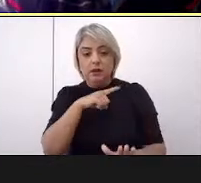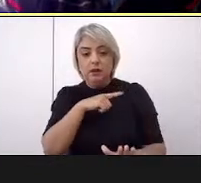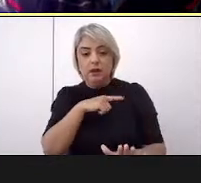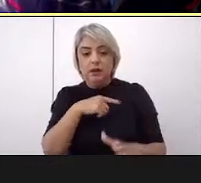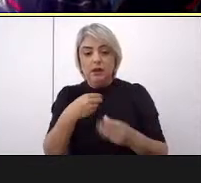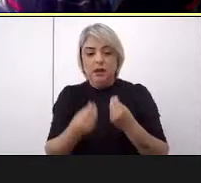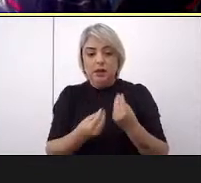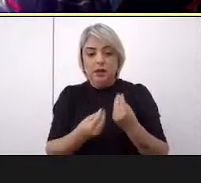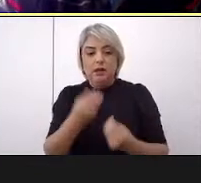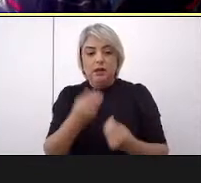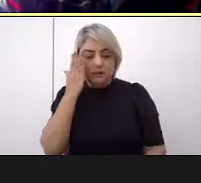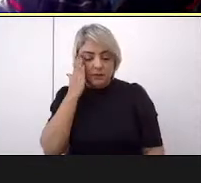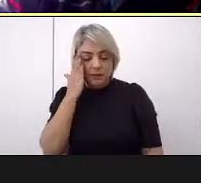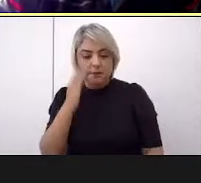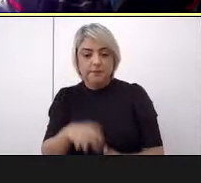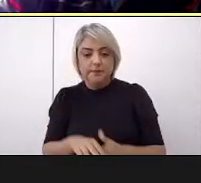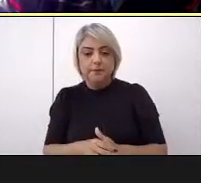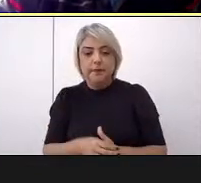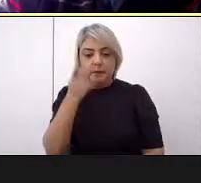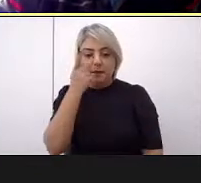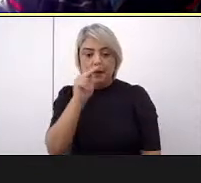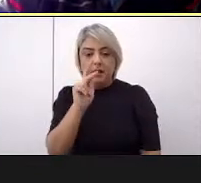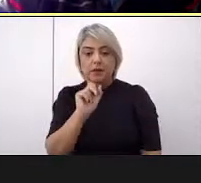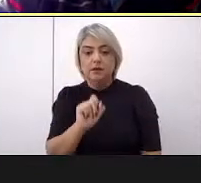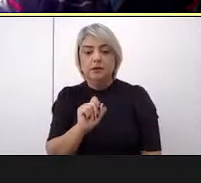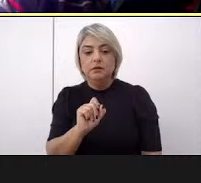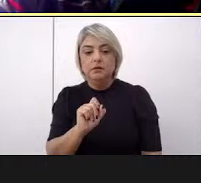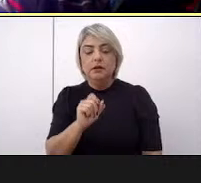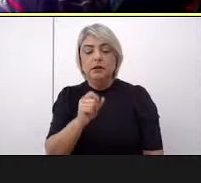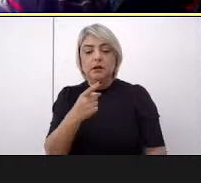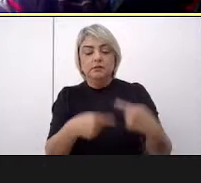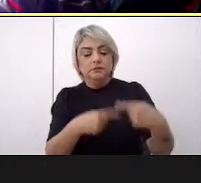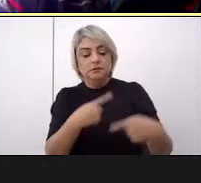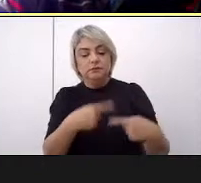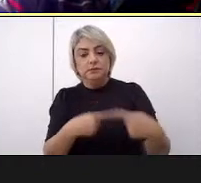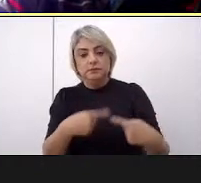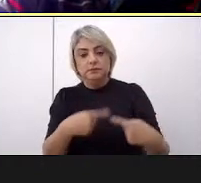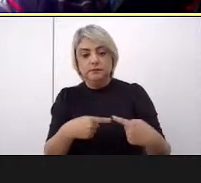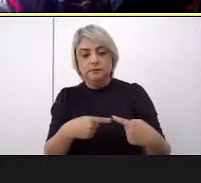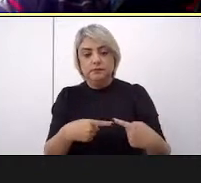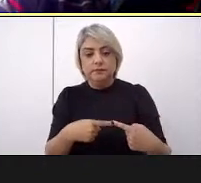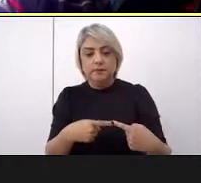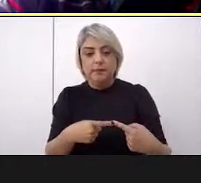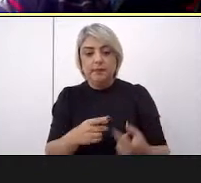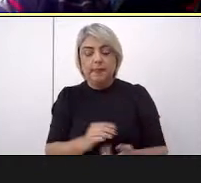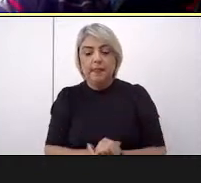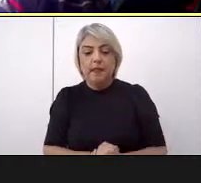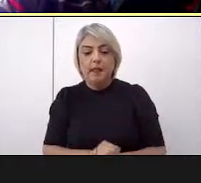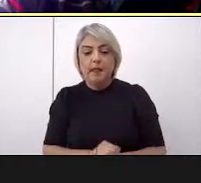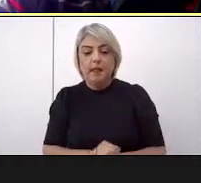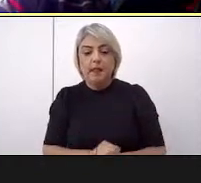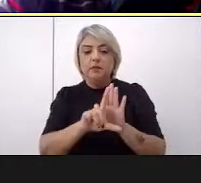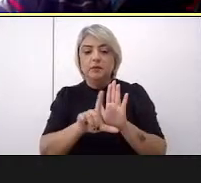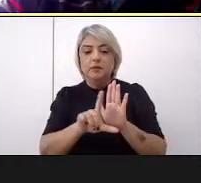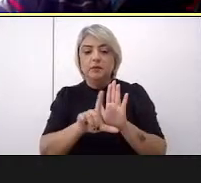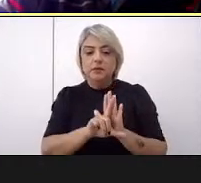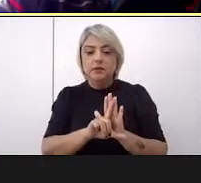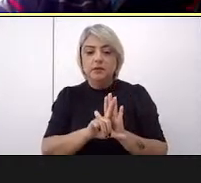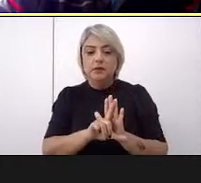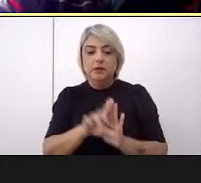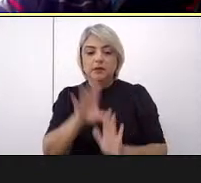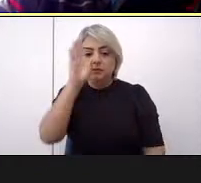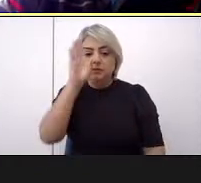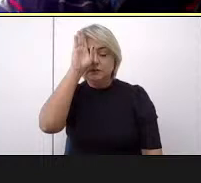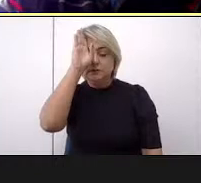Secondly, the policy's legal framework imposes principles, limits, and courses